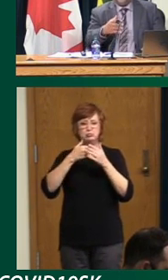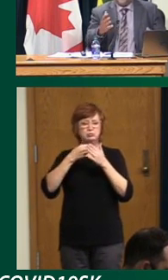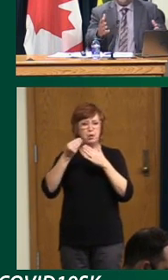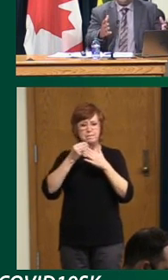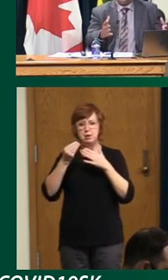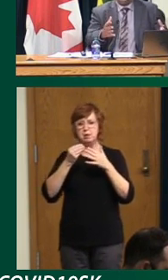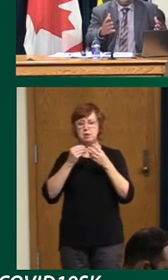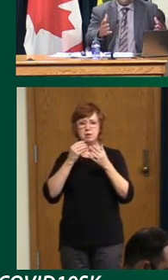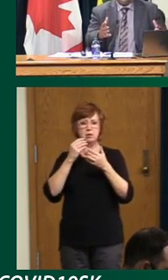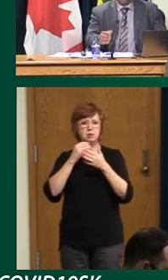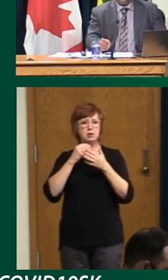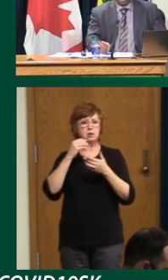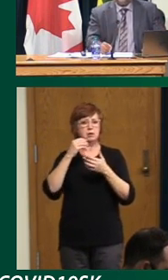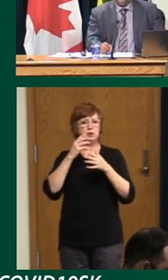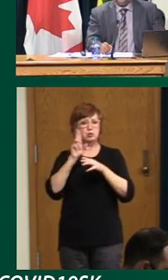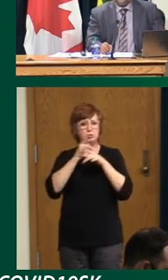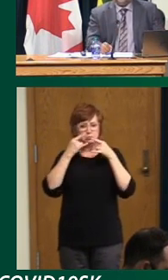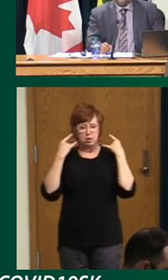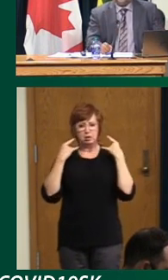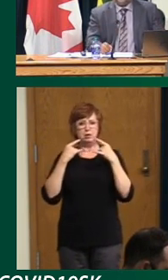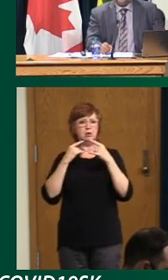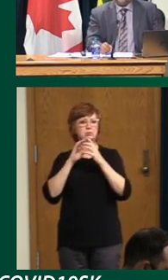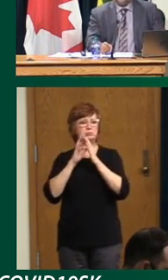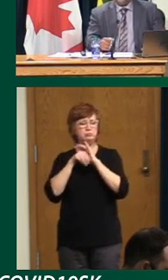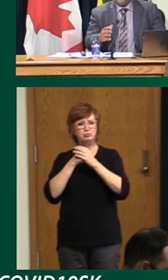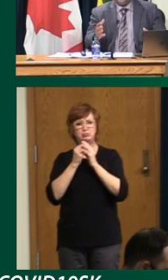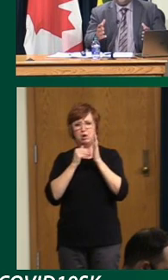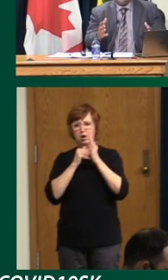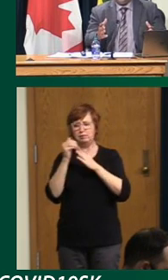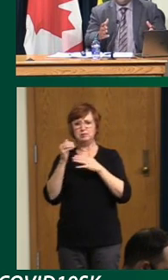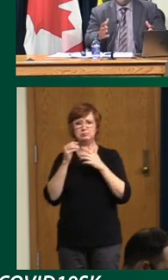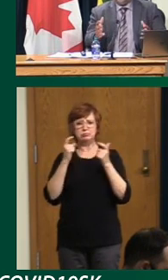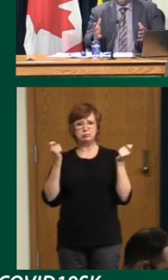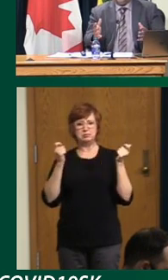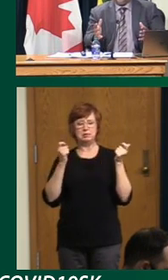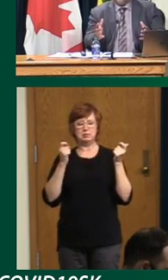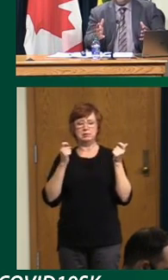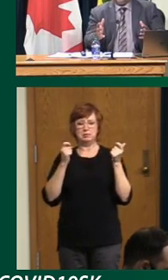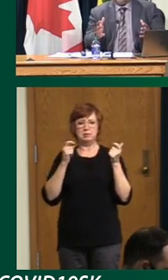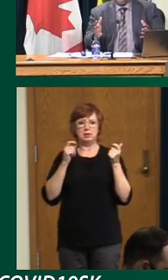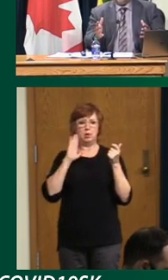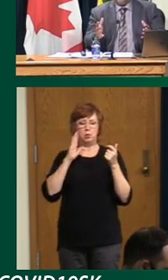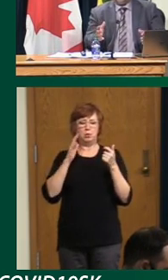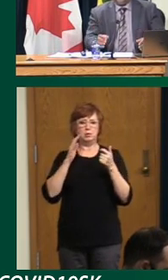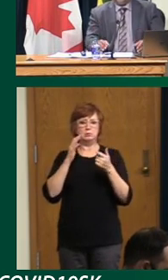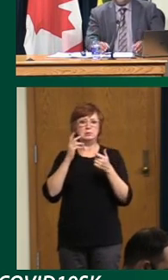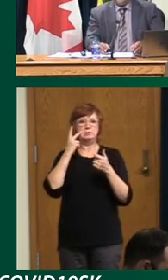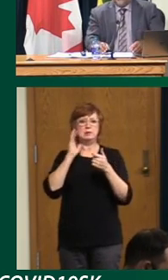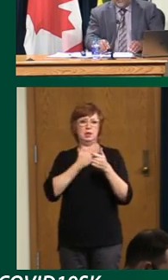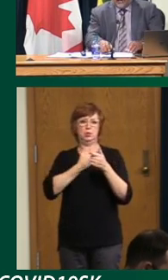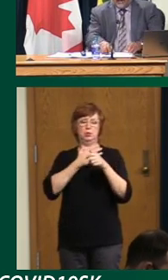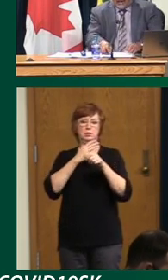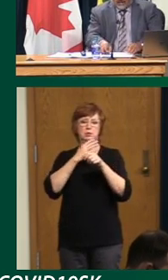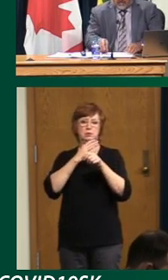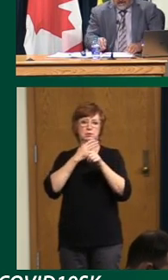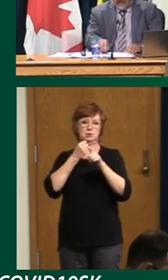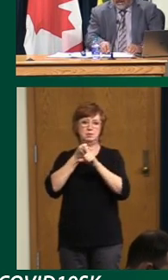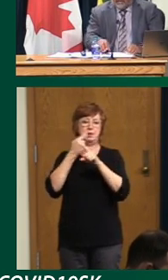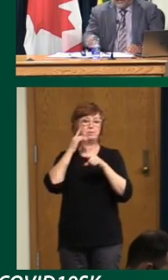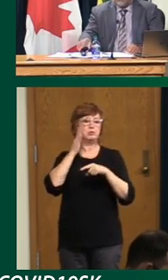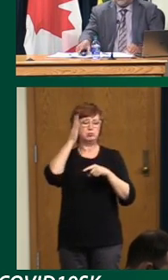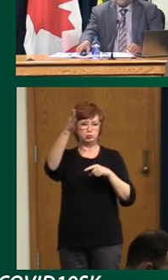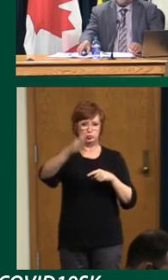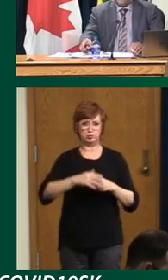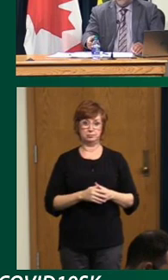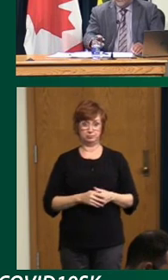to bring that work in a week or two once it's ready to show how what we're doing is what kind of an impact that's having. So with